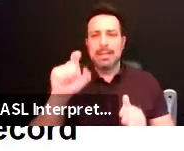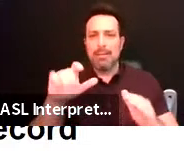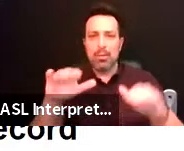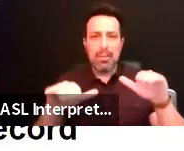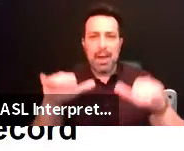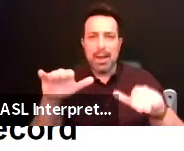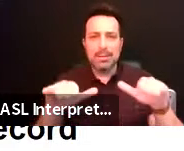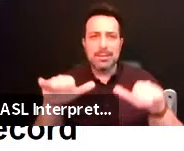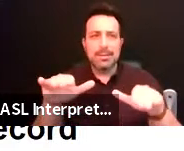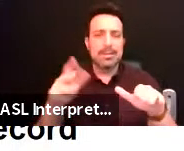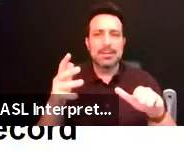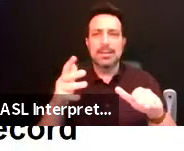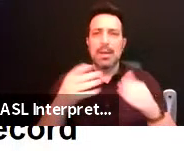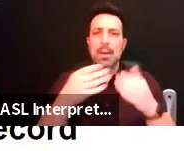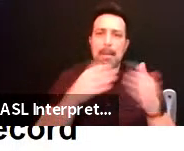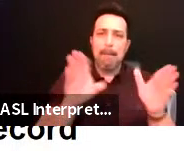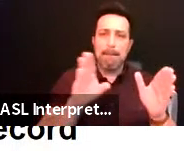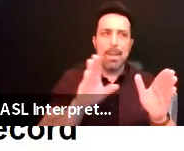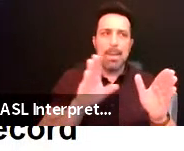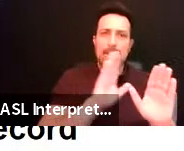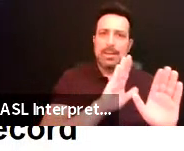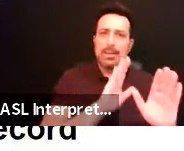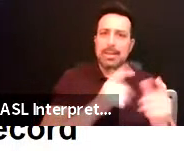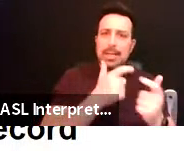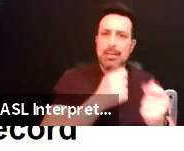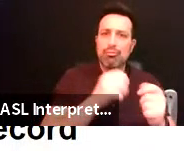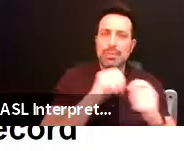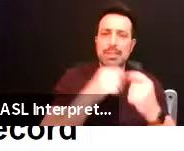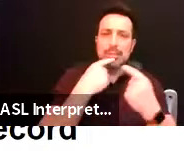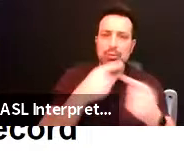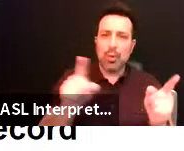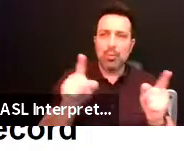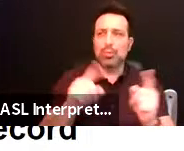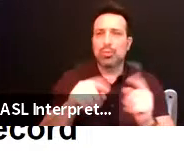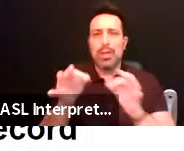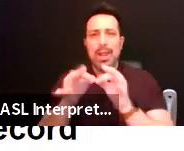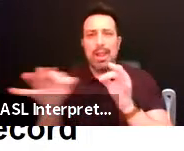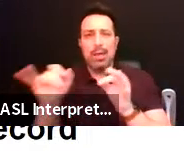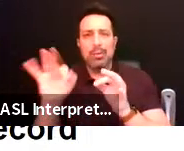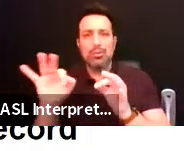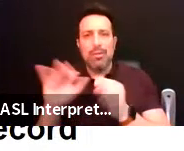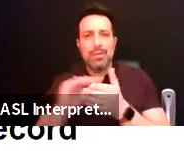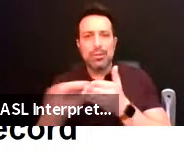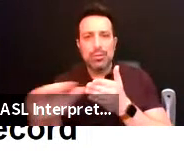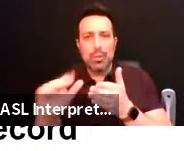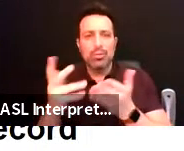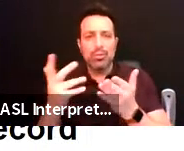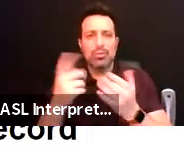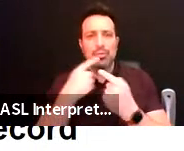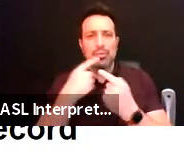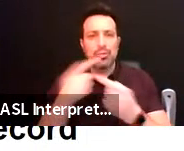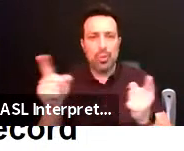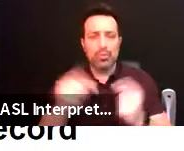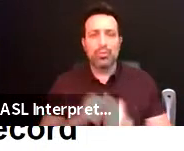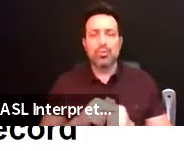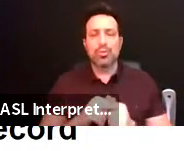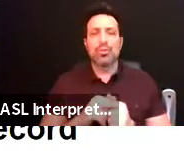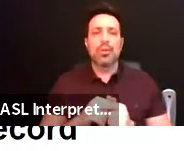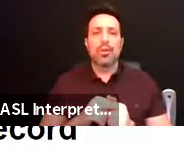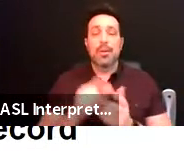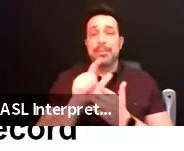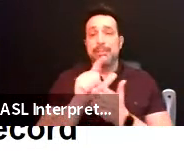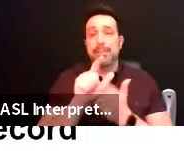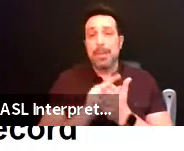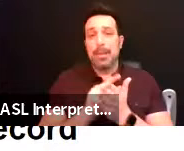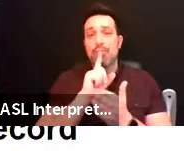balance the public interest in disclosure against the language of the disclosure. And the law